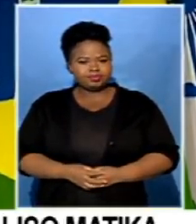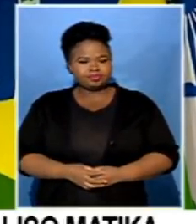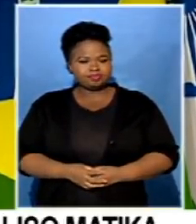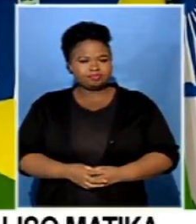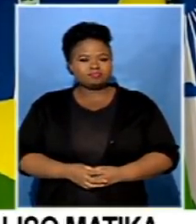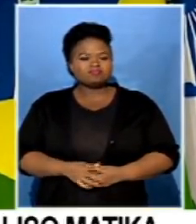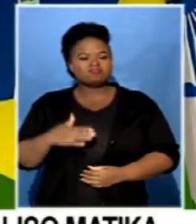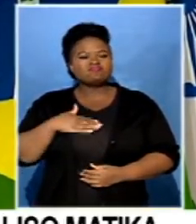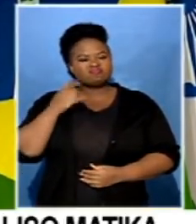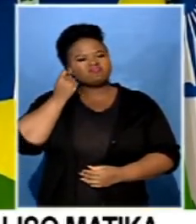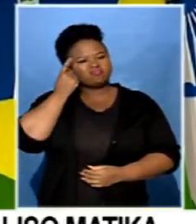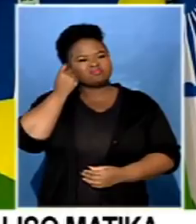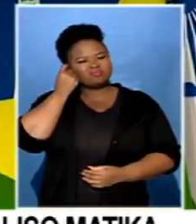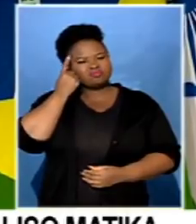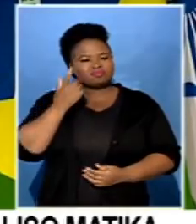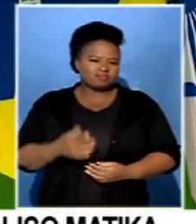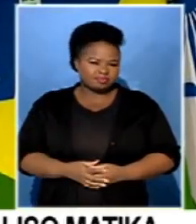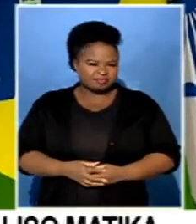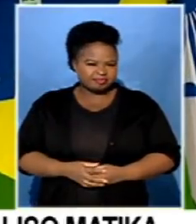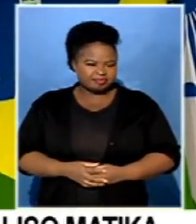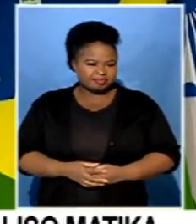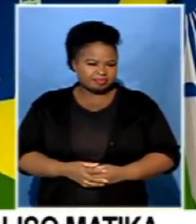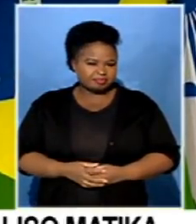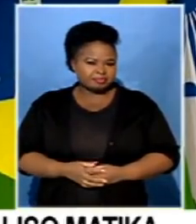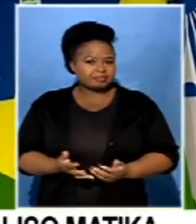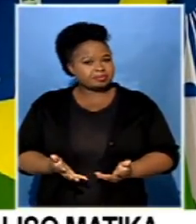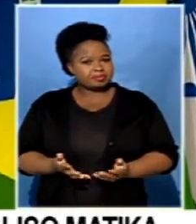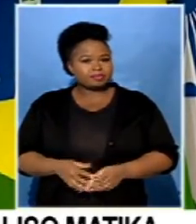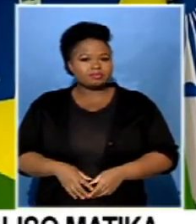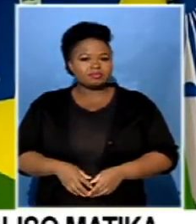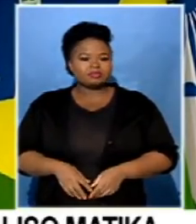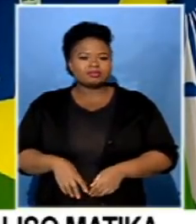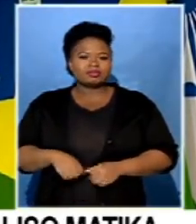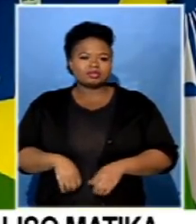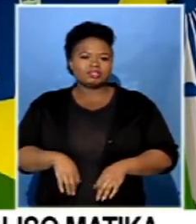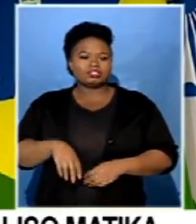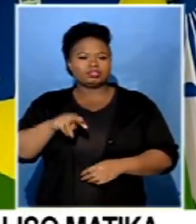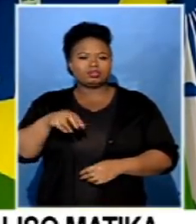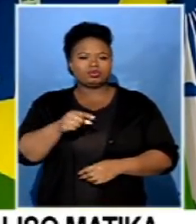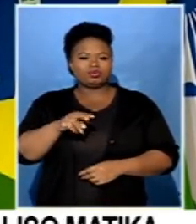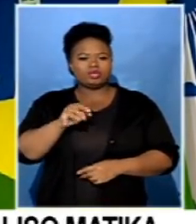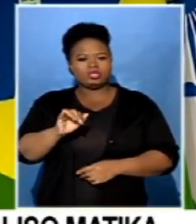I understand that in the Nguni language,